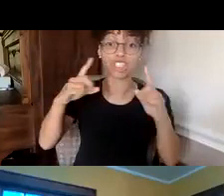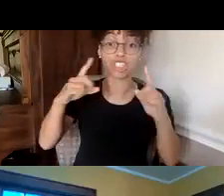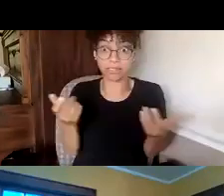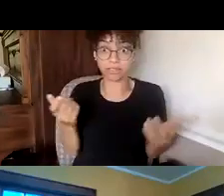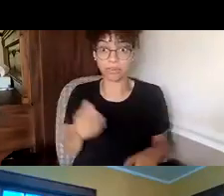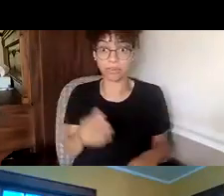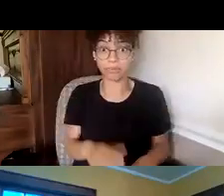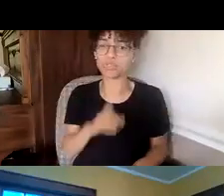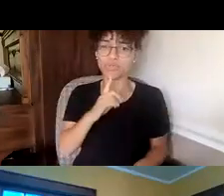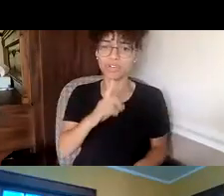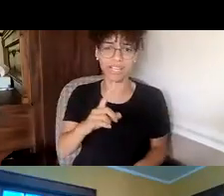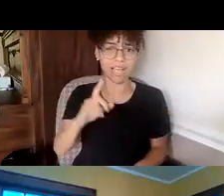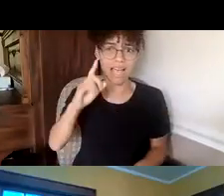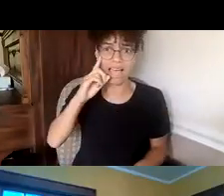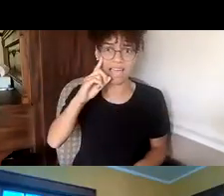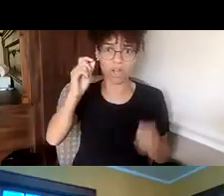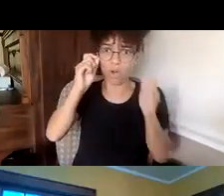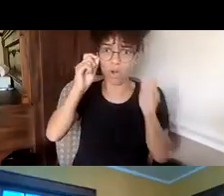Thank you.